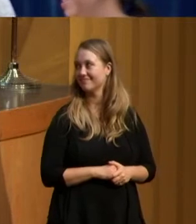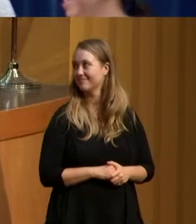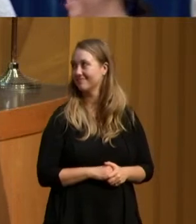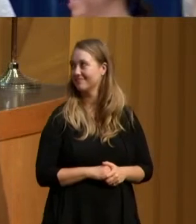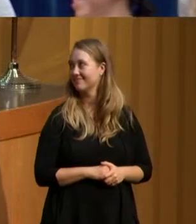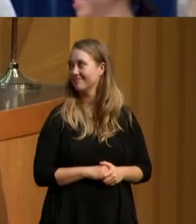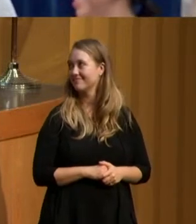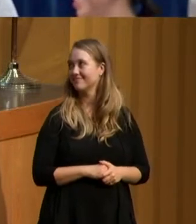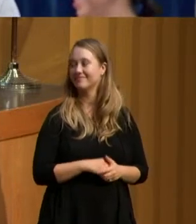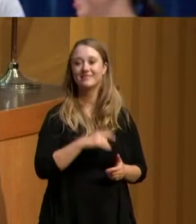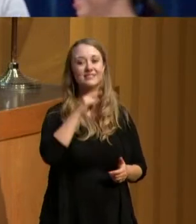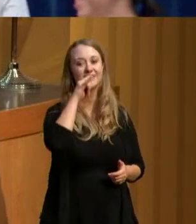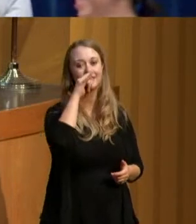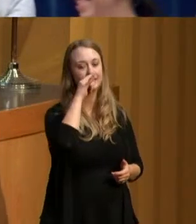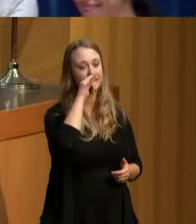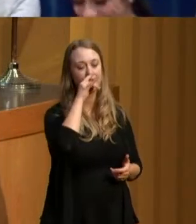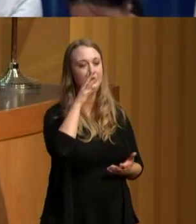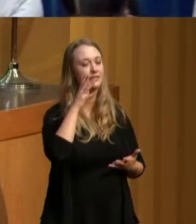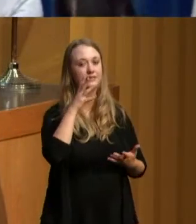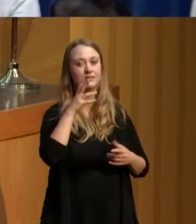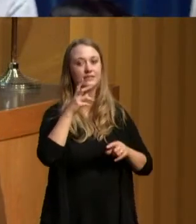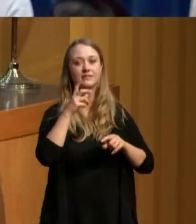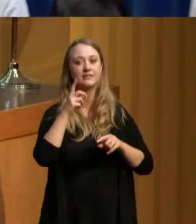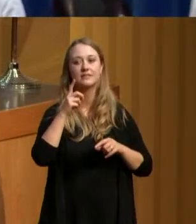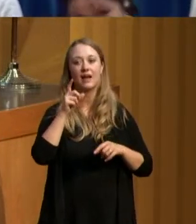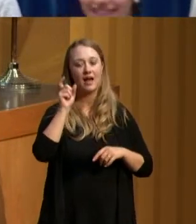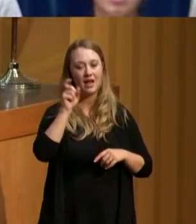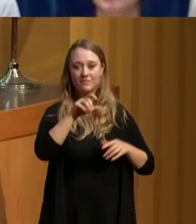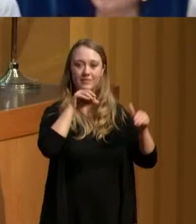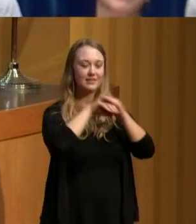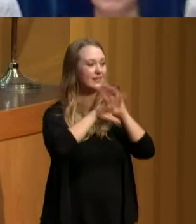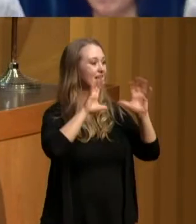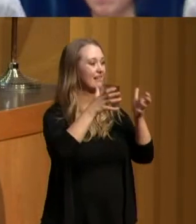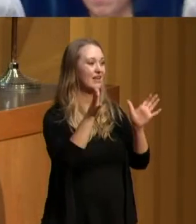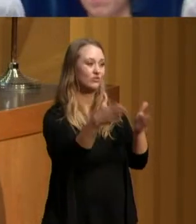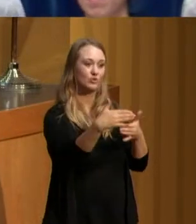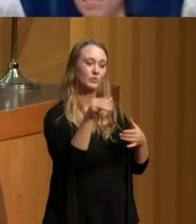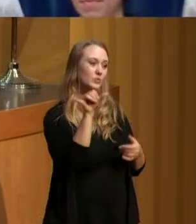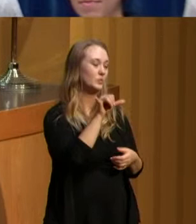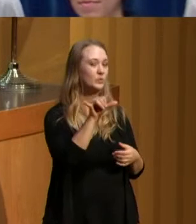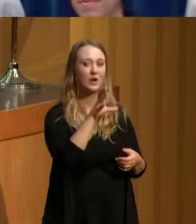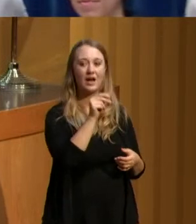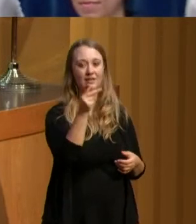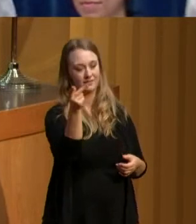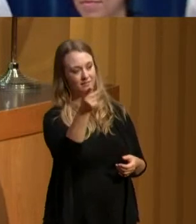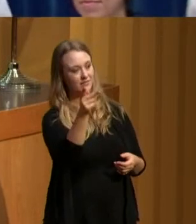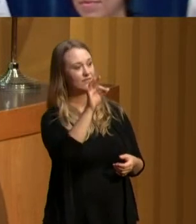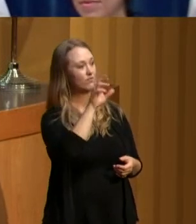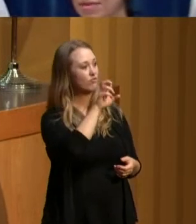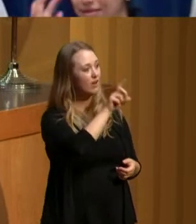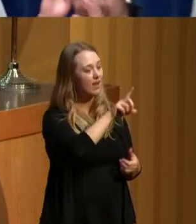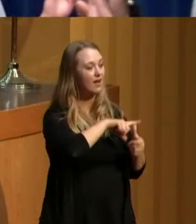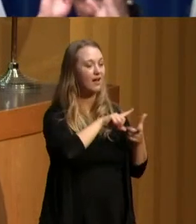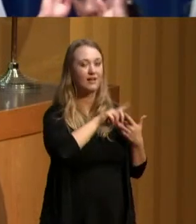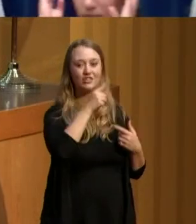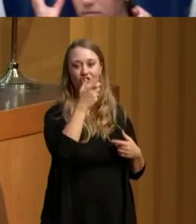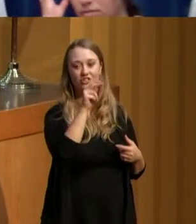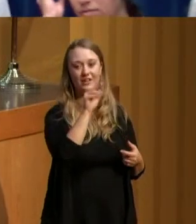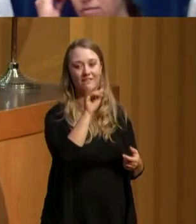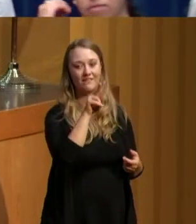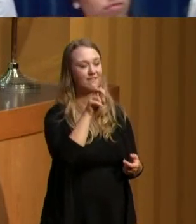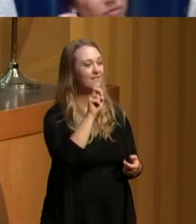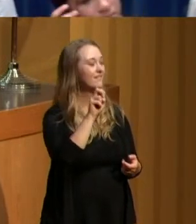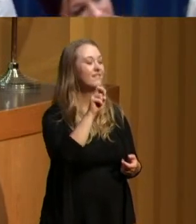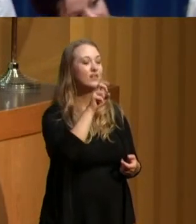The kids are good on the field, but we need to be good in the classroom as well. And Fred and Genevieve are huge in terms of, especially in this crazy year with